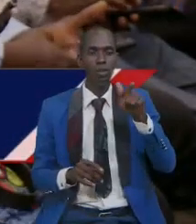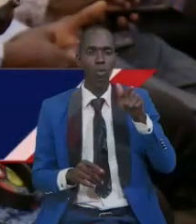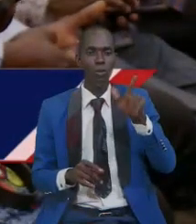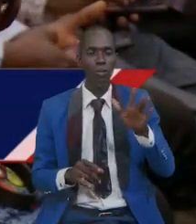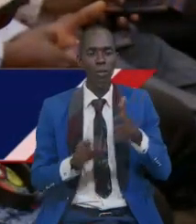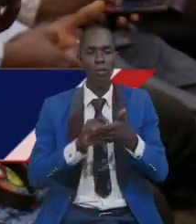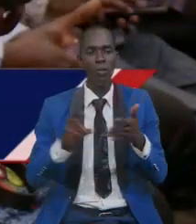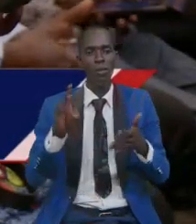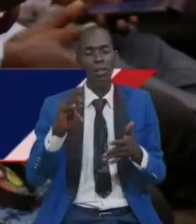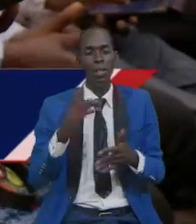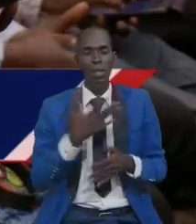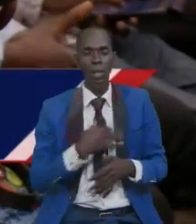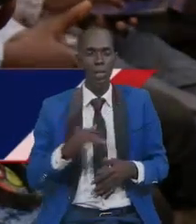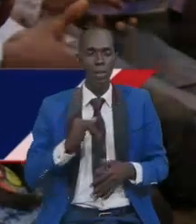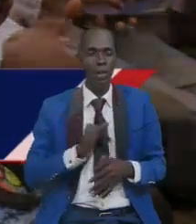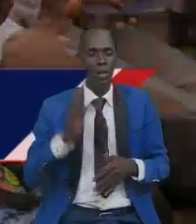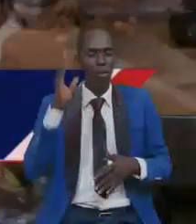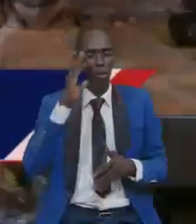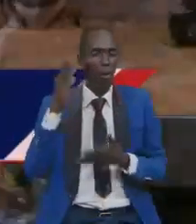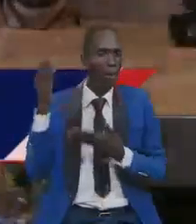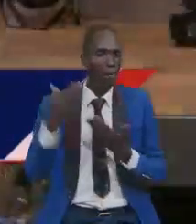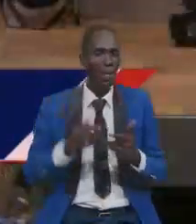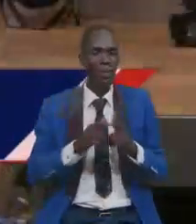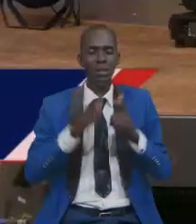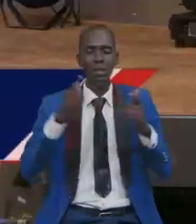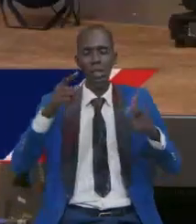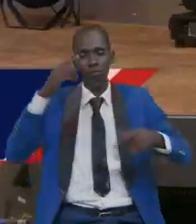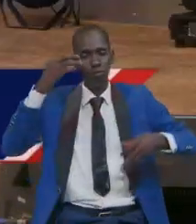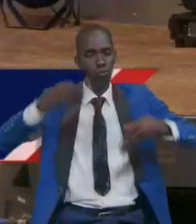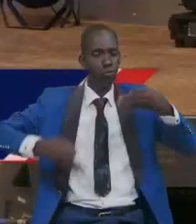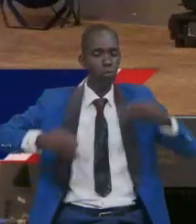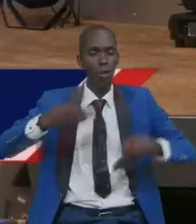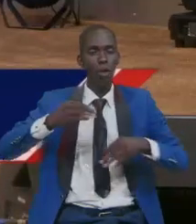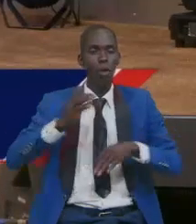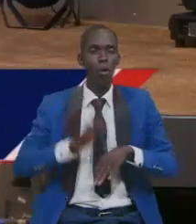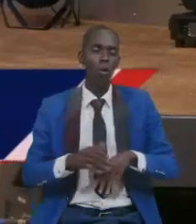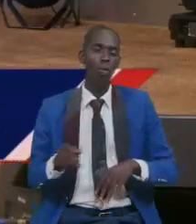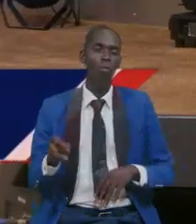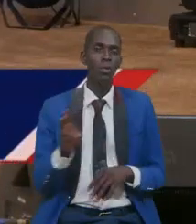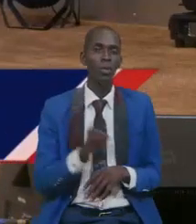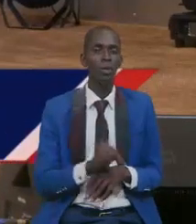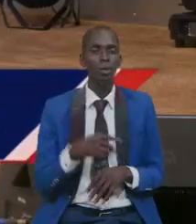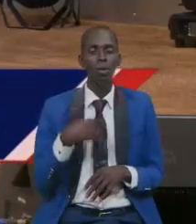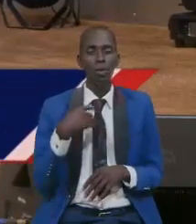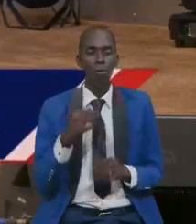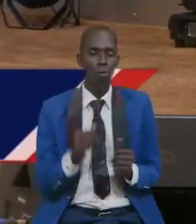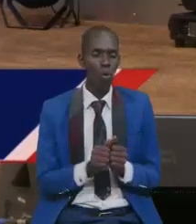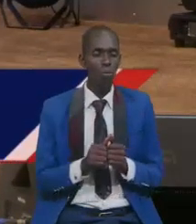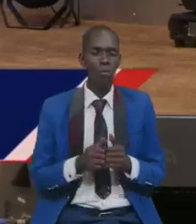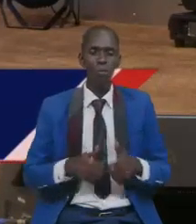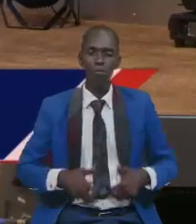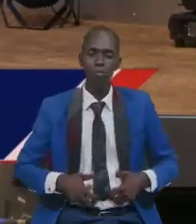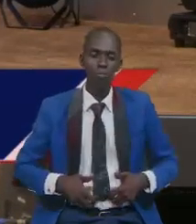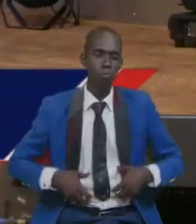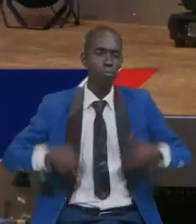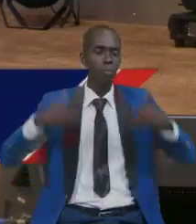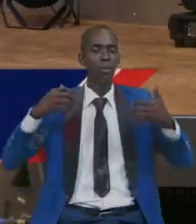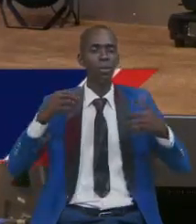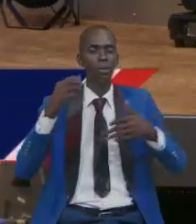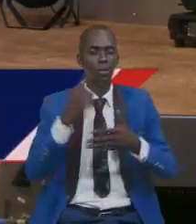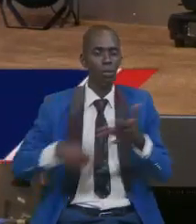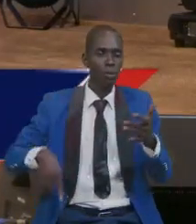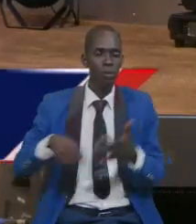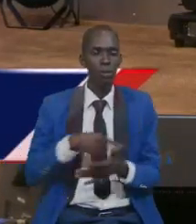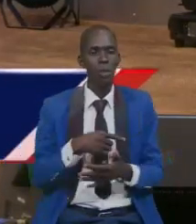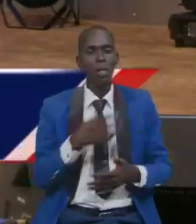execute great vengeance upon them with furious rebukes, and